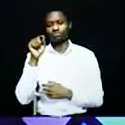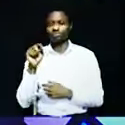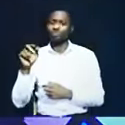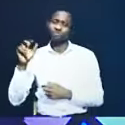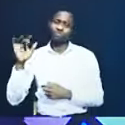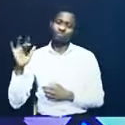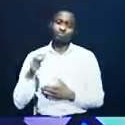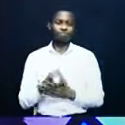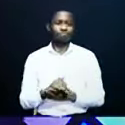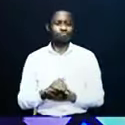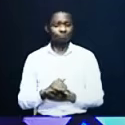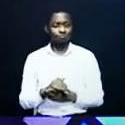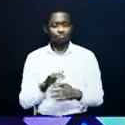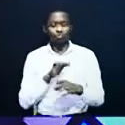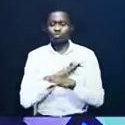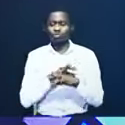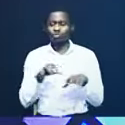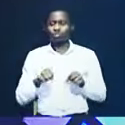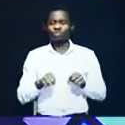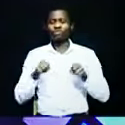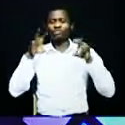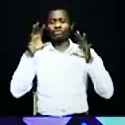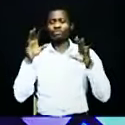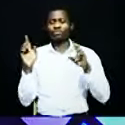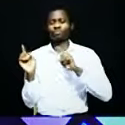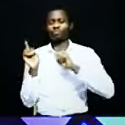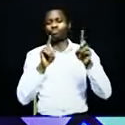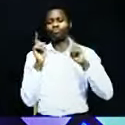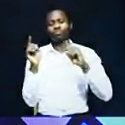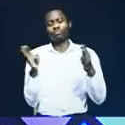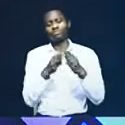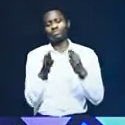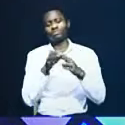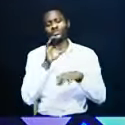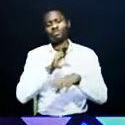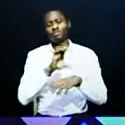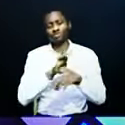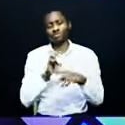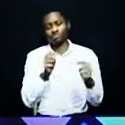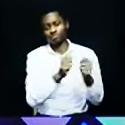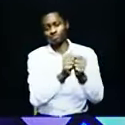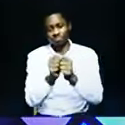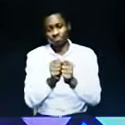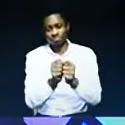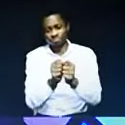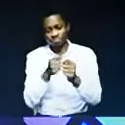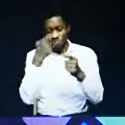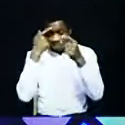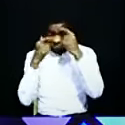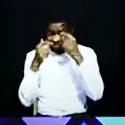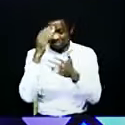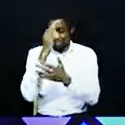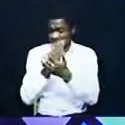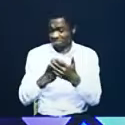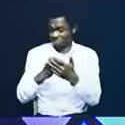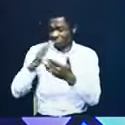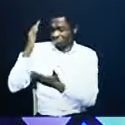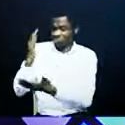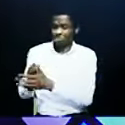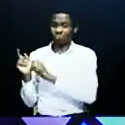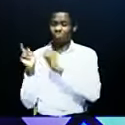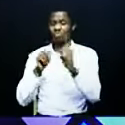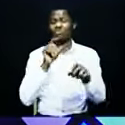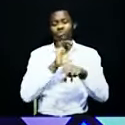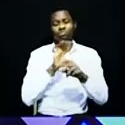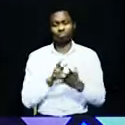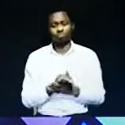Hebrews 10:25. Not giving up meeting together. As some are in the habit of doing, but encouraging one